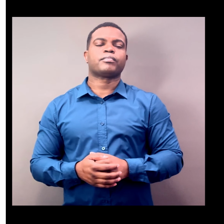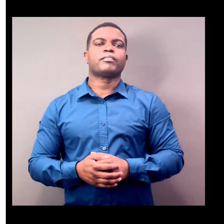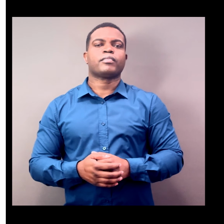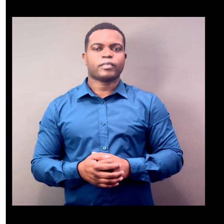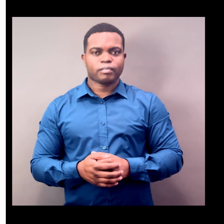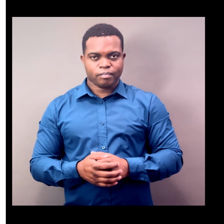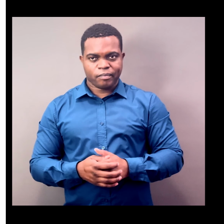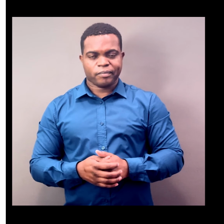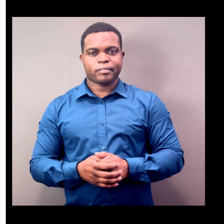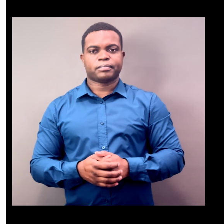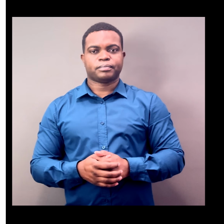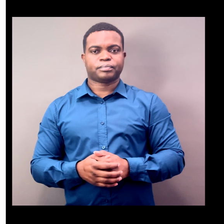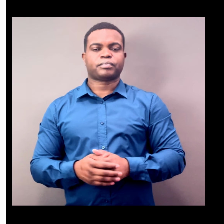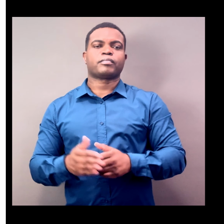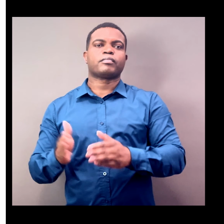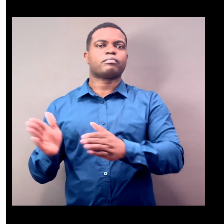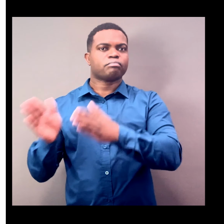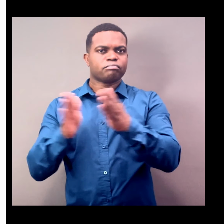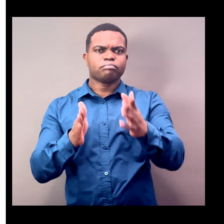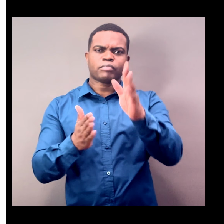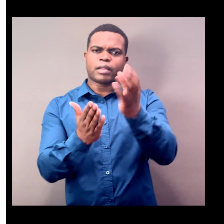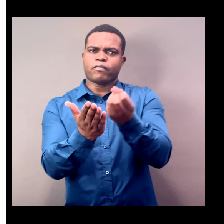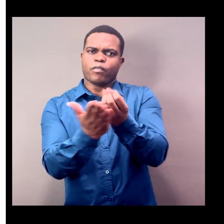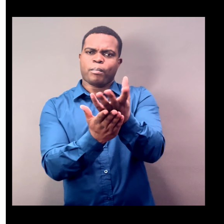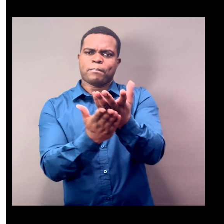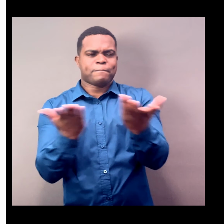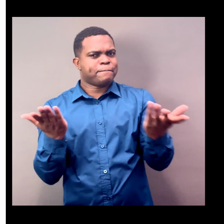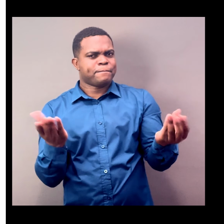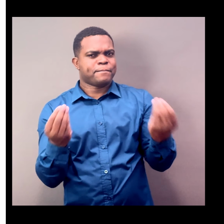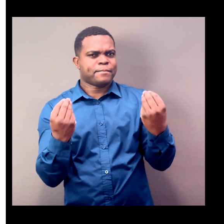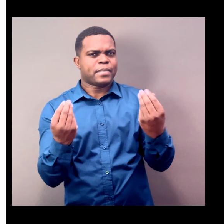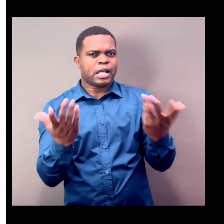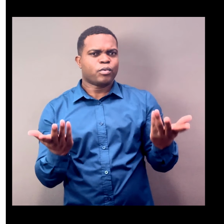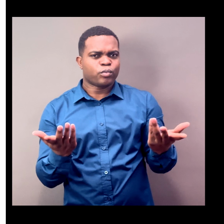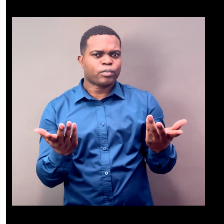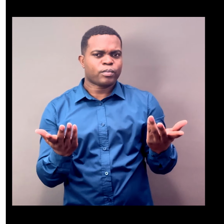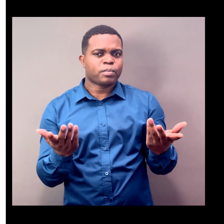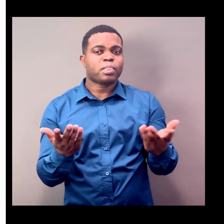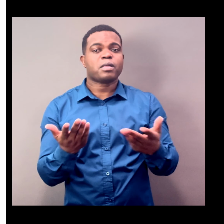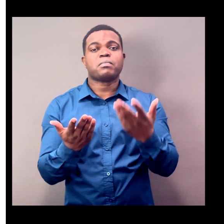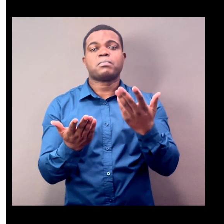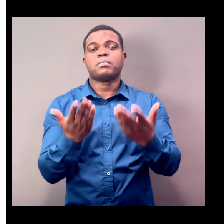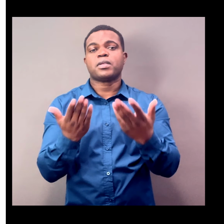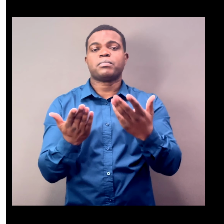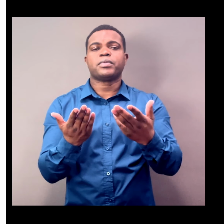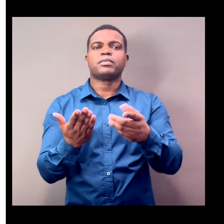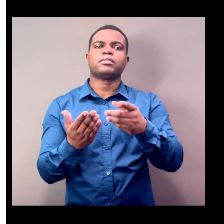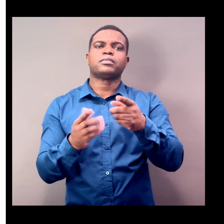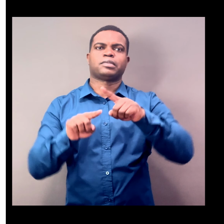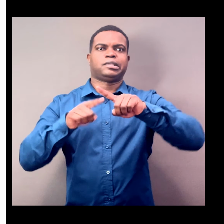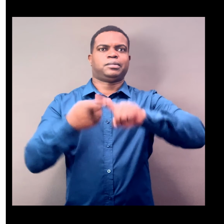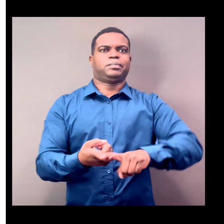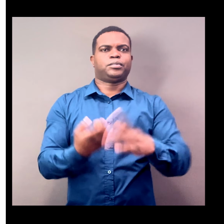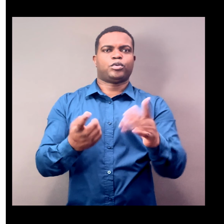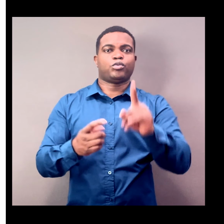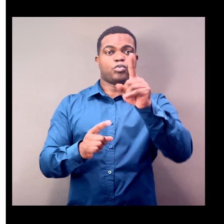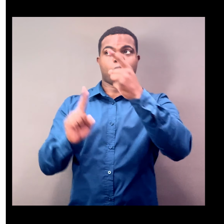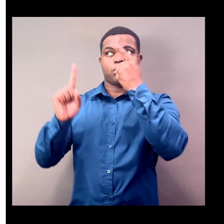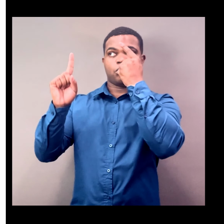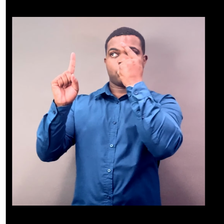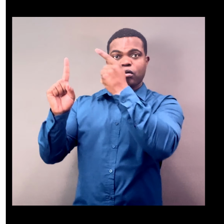how will be to inform the community, depending on the goals